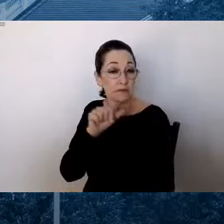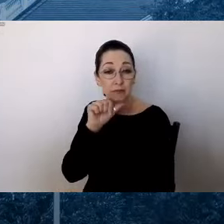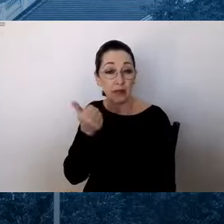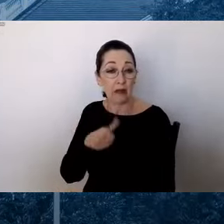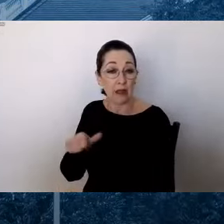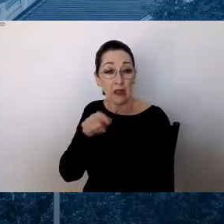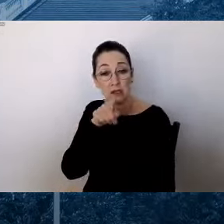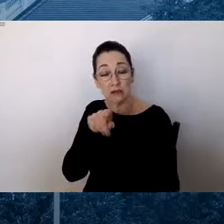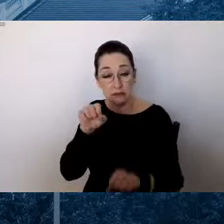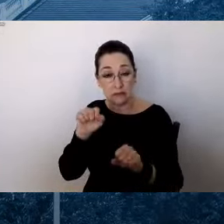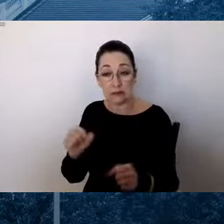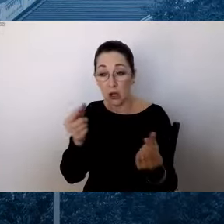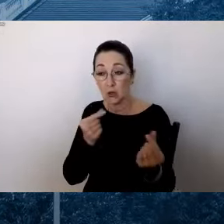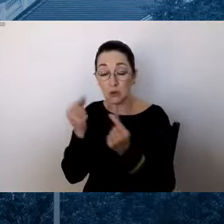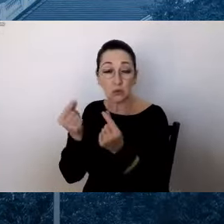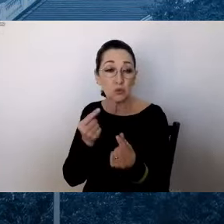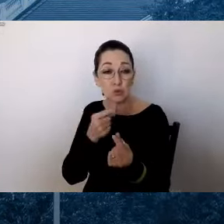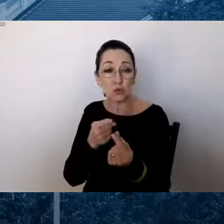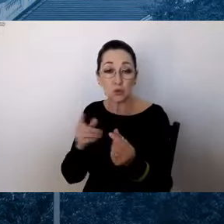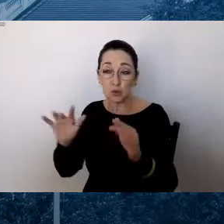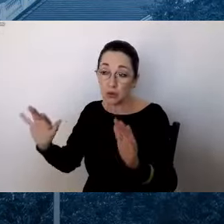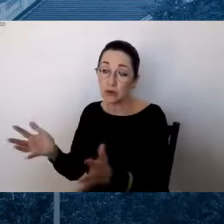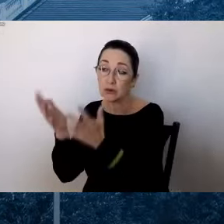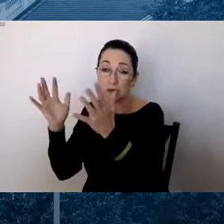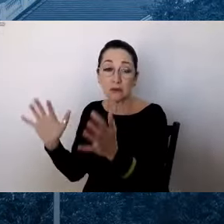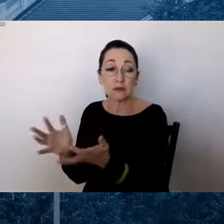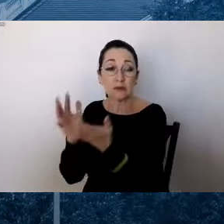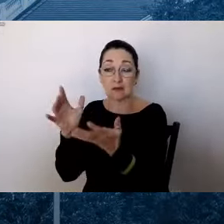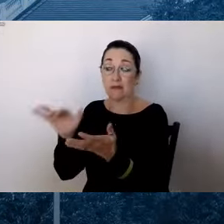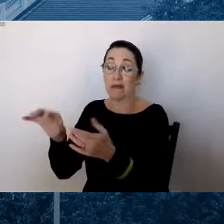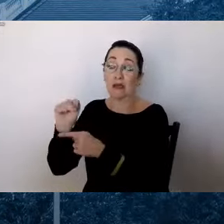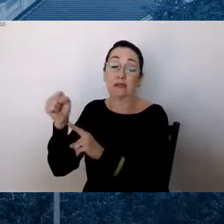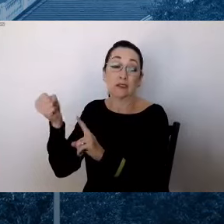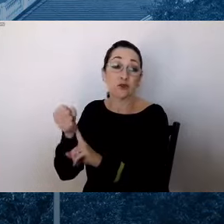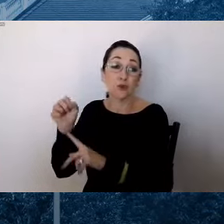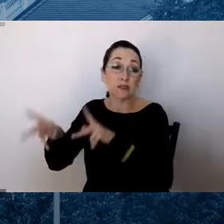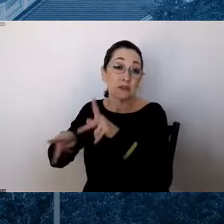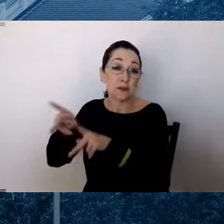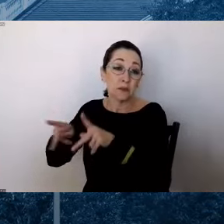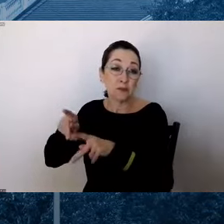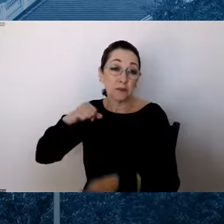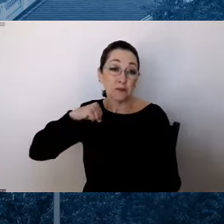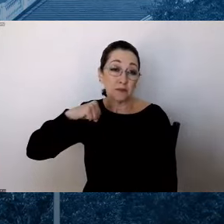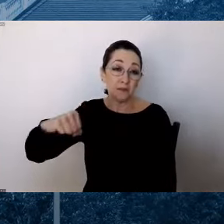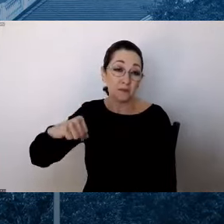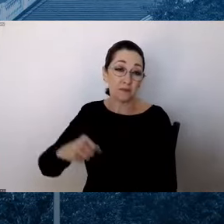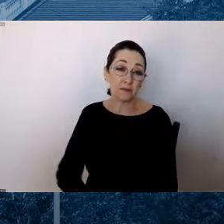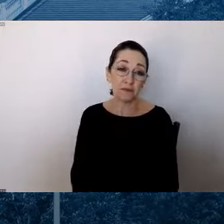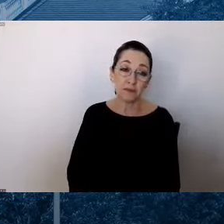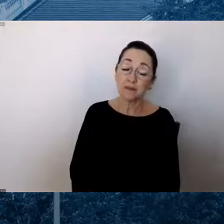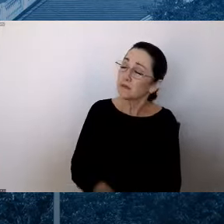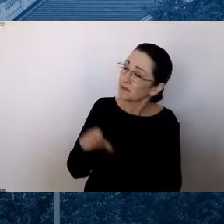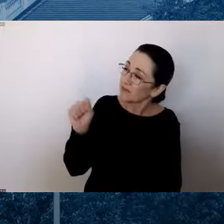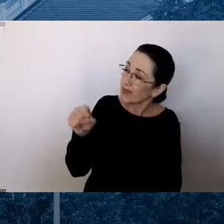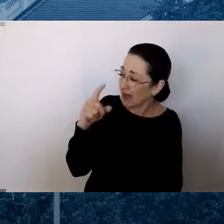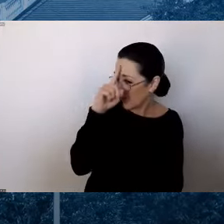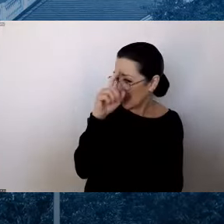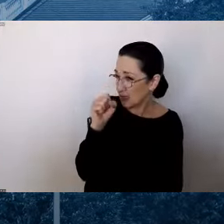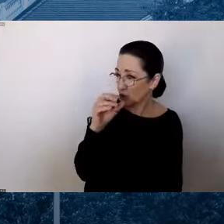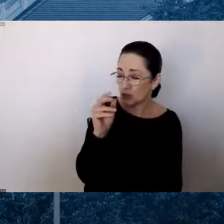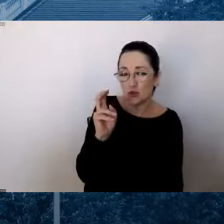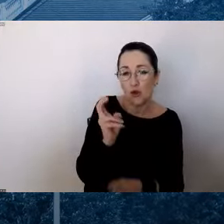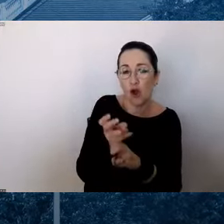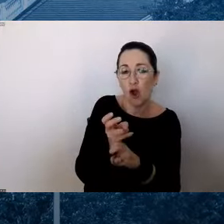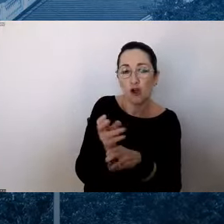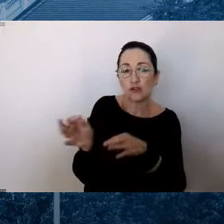do to bridge that gap when you have a situation like that? Yeah, I think so. I mean, it's hard to say. There is